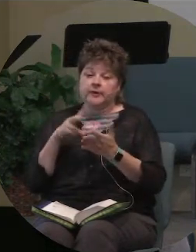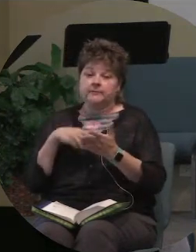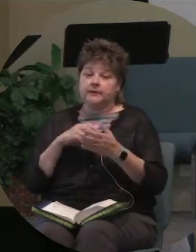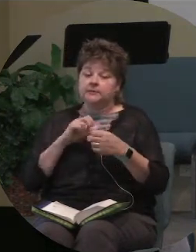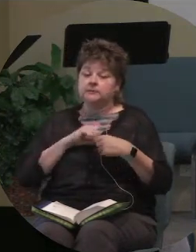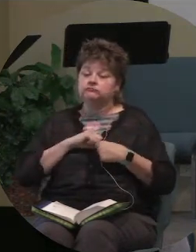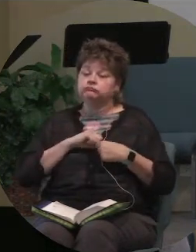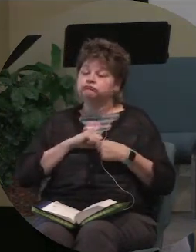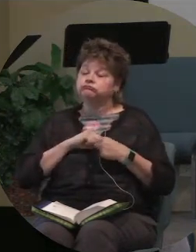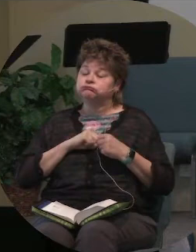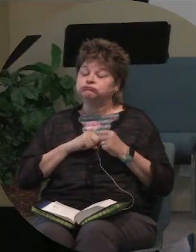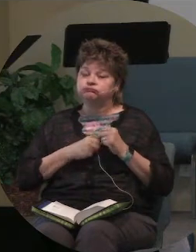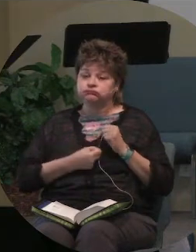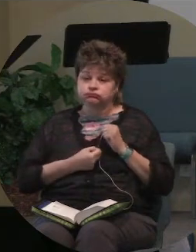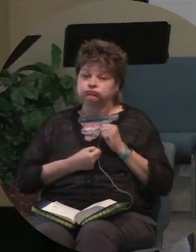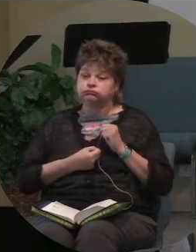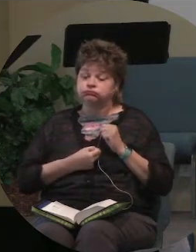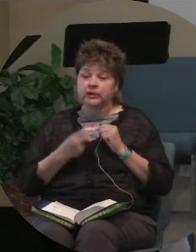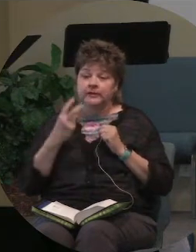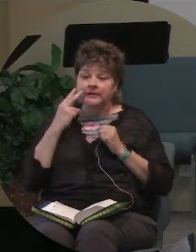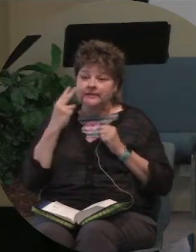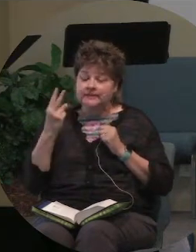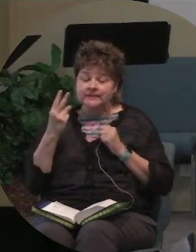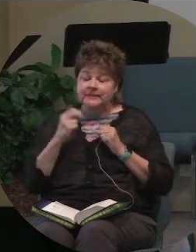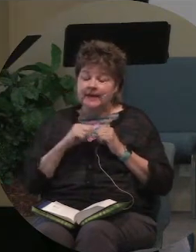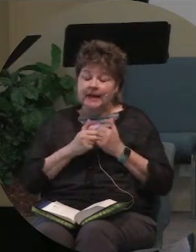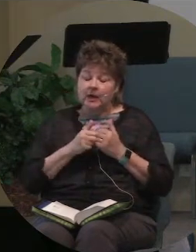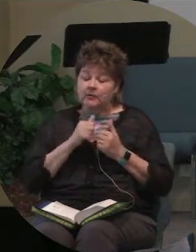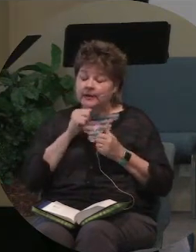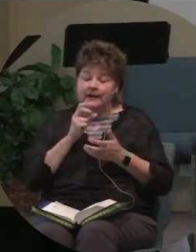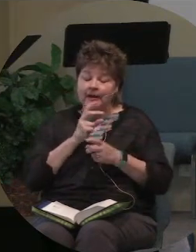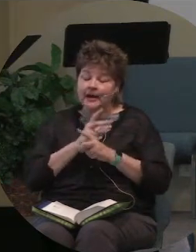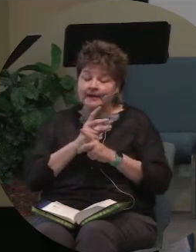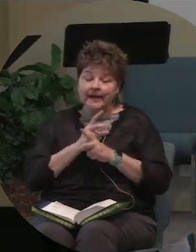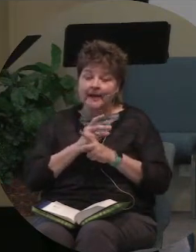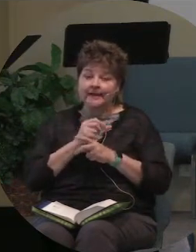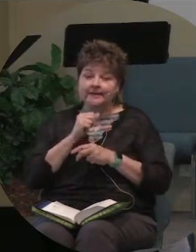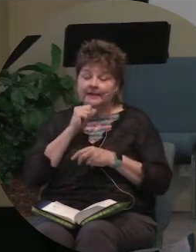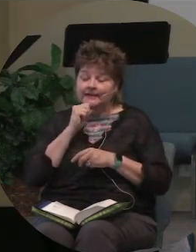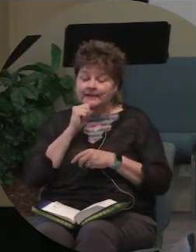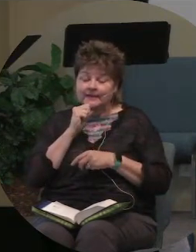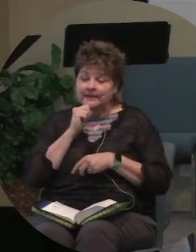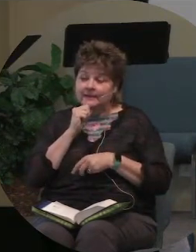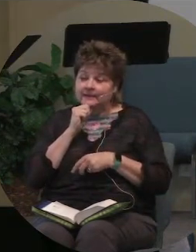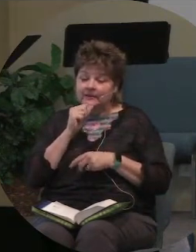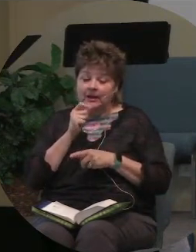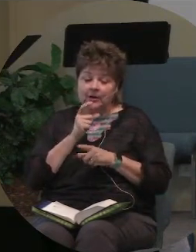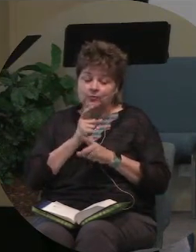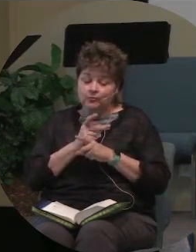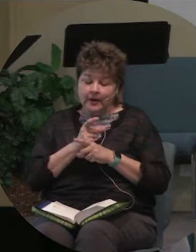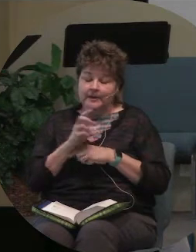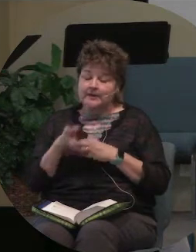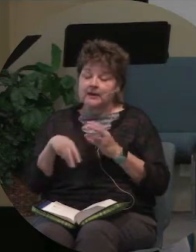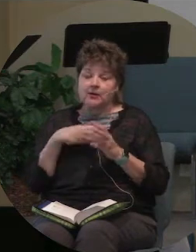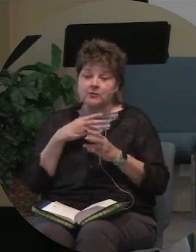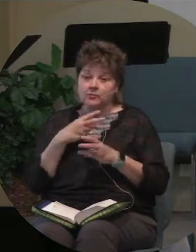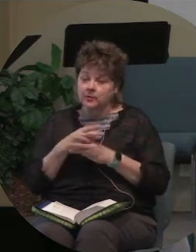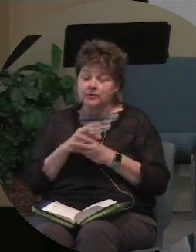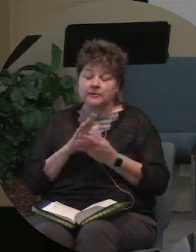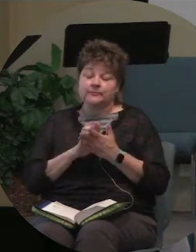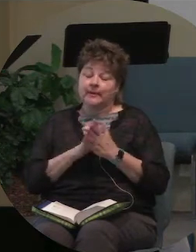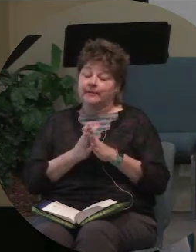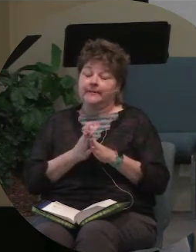my heart to see how unkind and how uncivil our world has gotten to